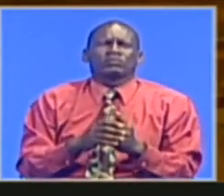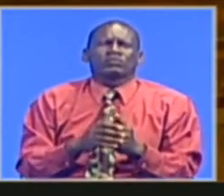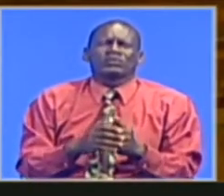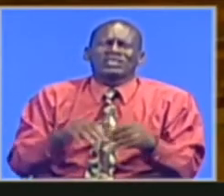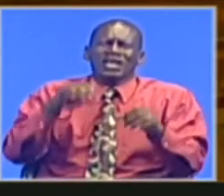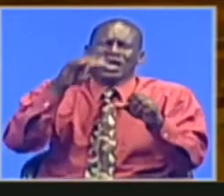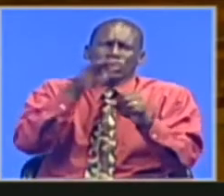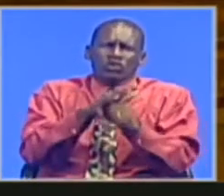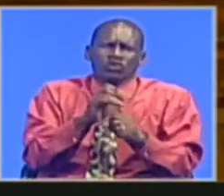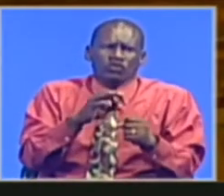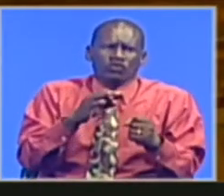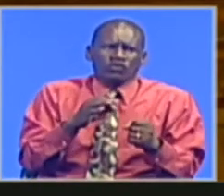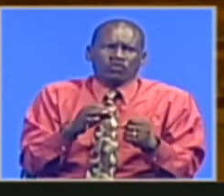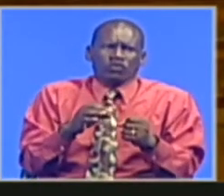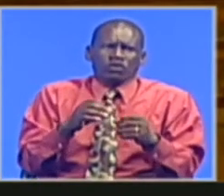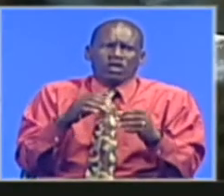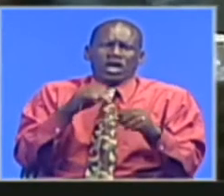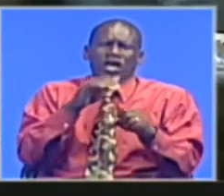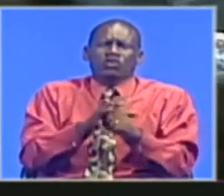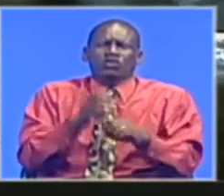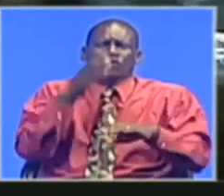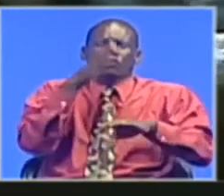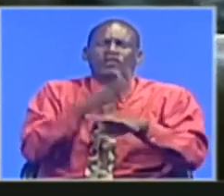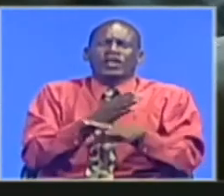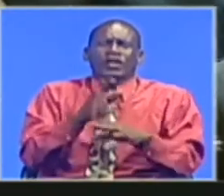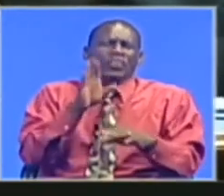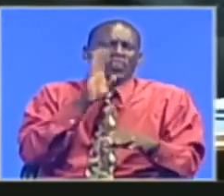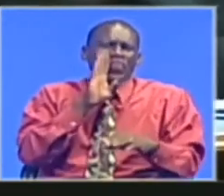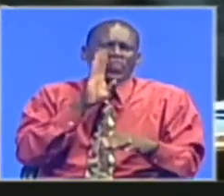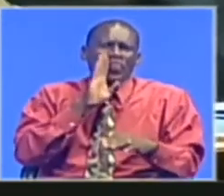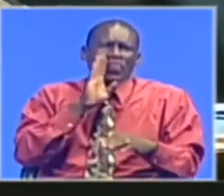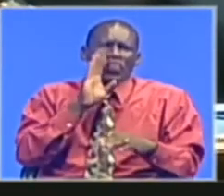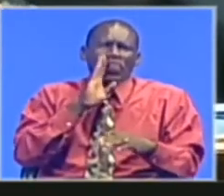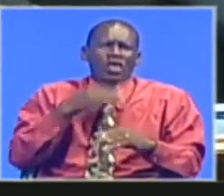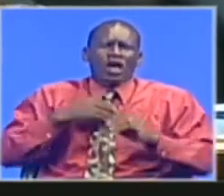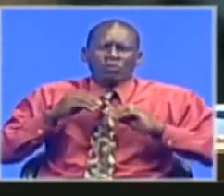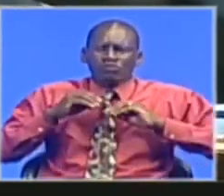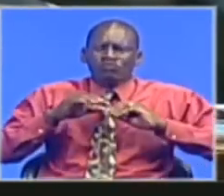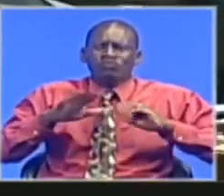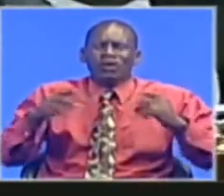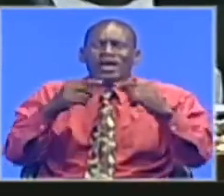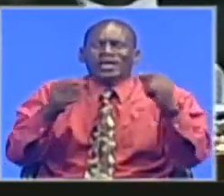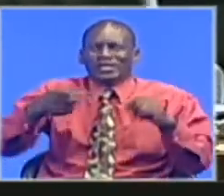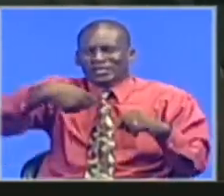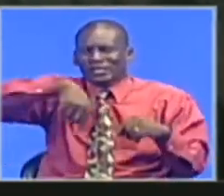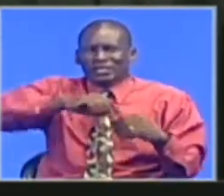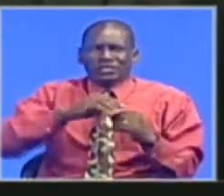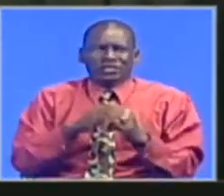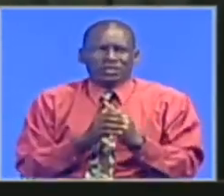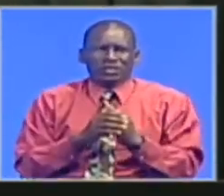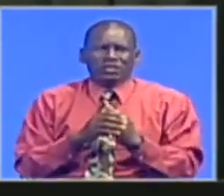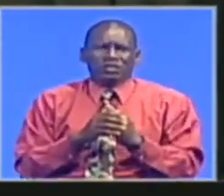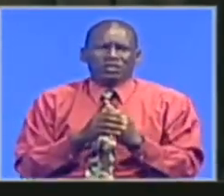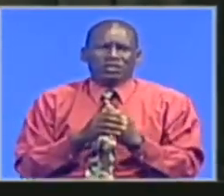of false propaganda has been spewed out against us.